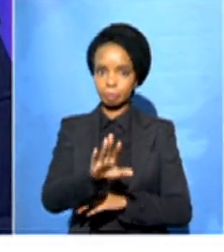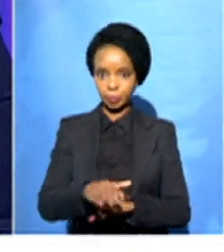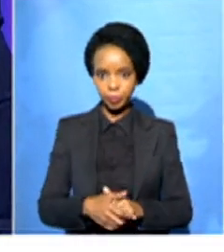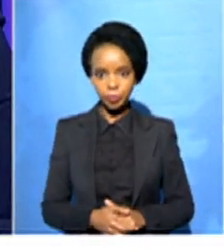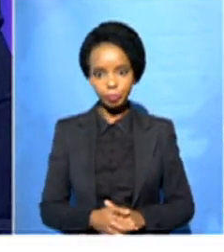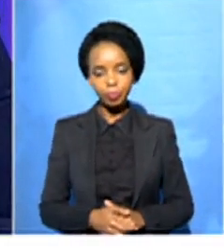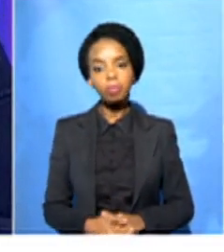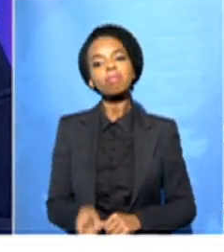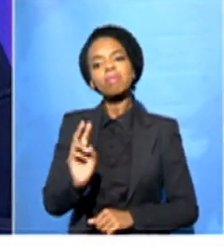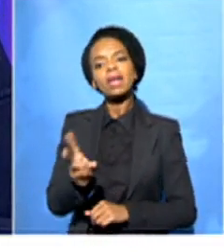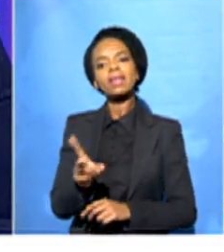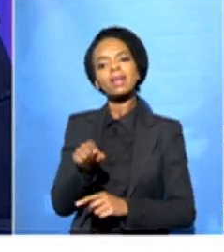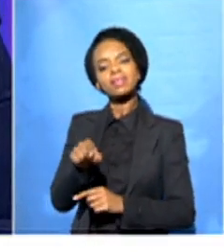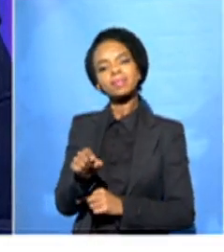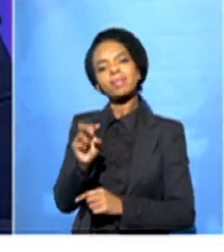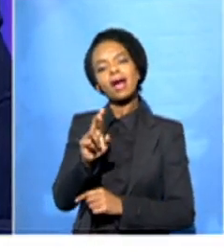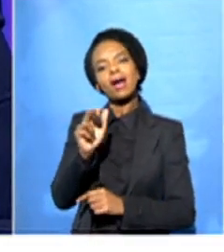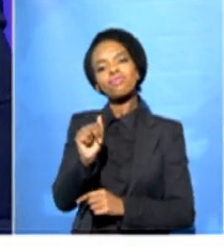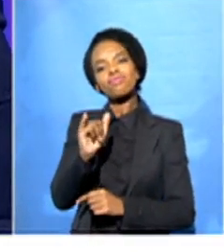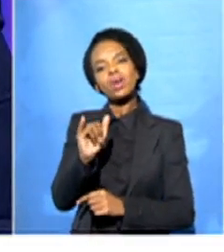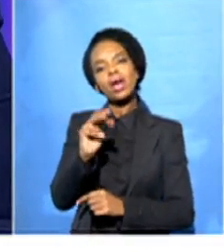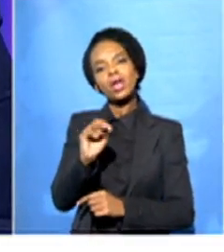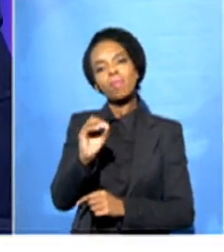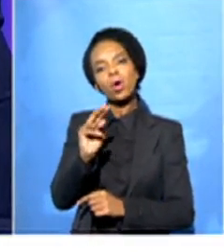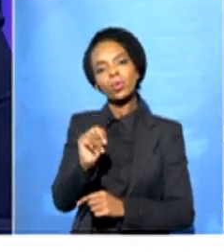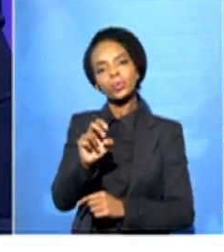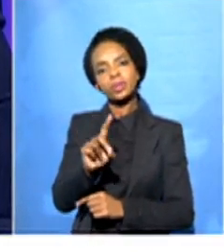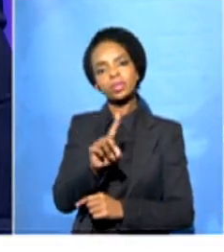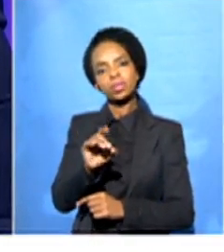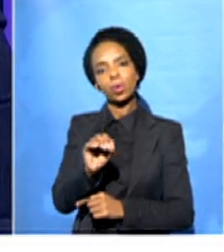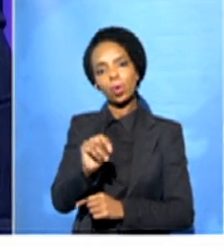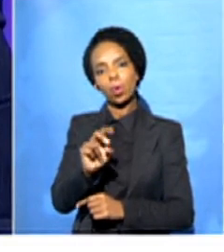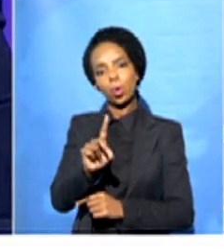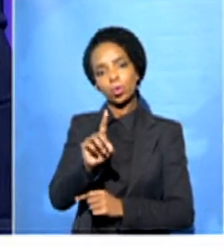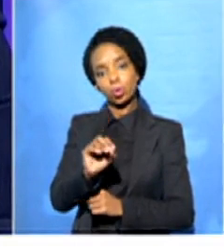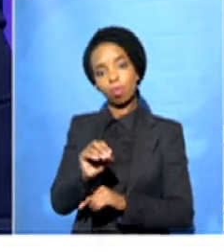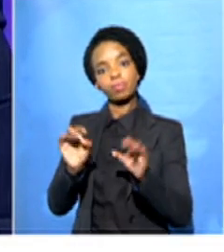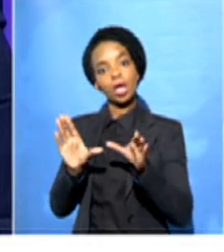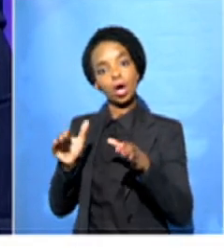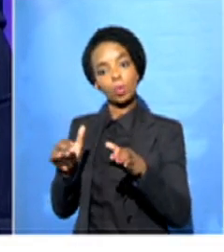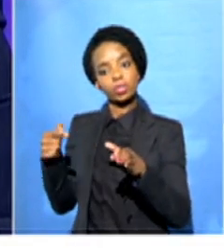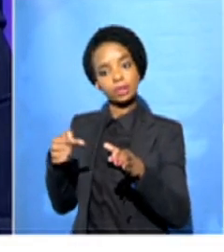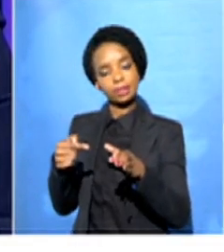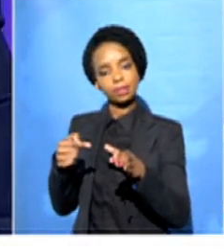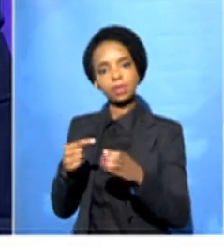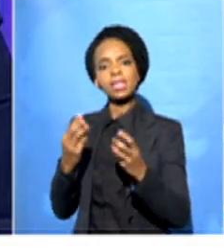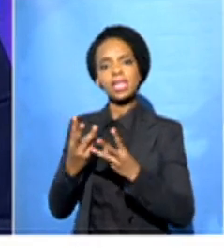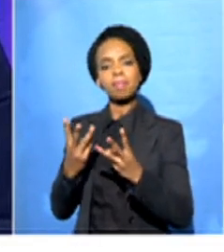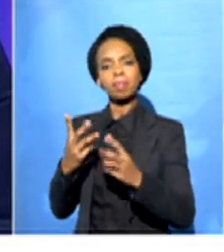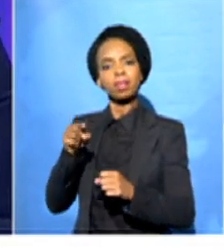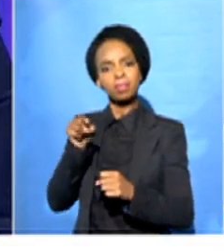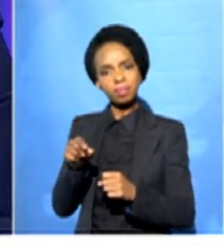is, again, the Raymond Zondo Commission. The people who are in these prisons are supposed to